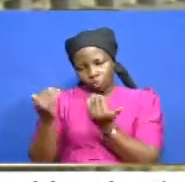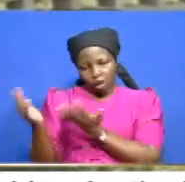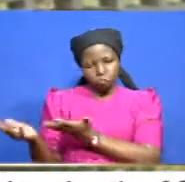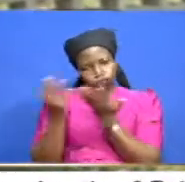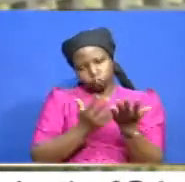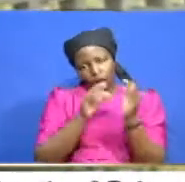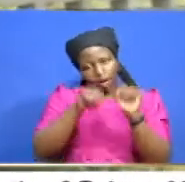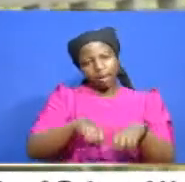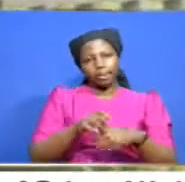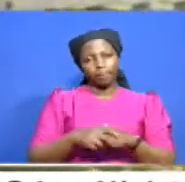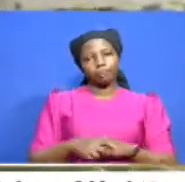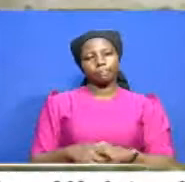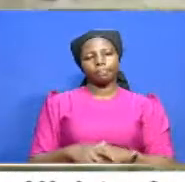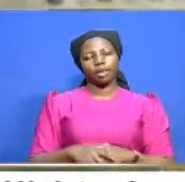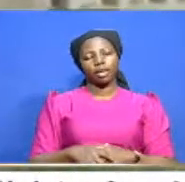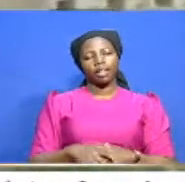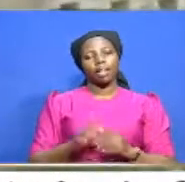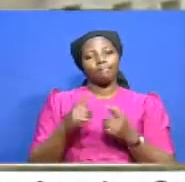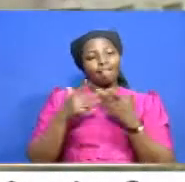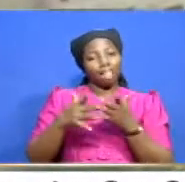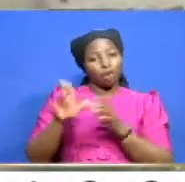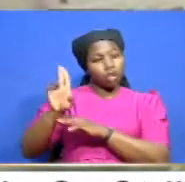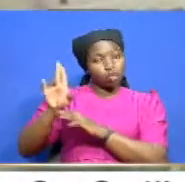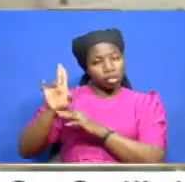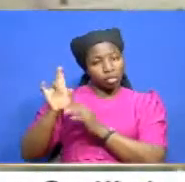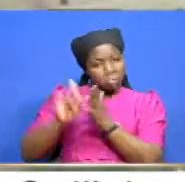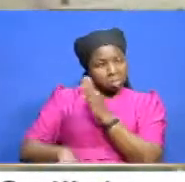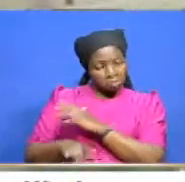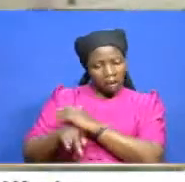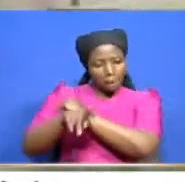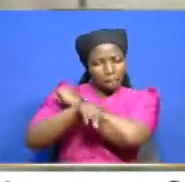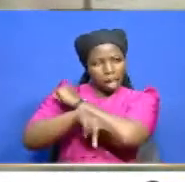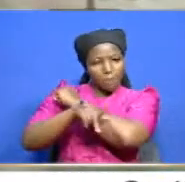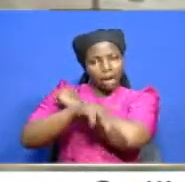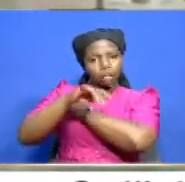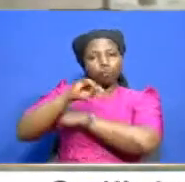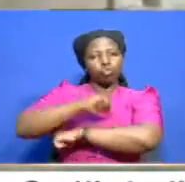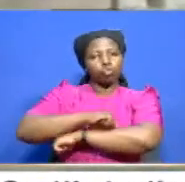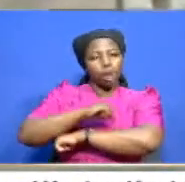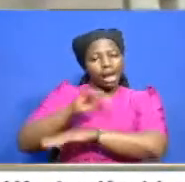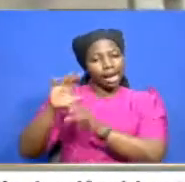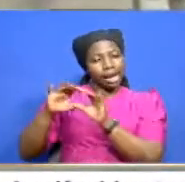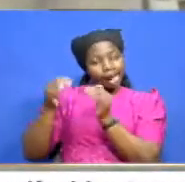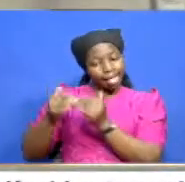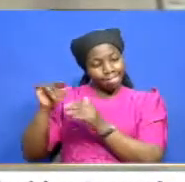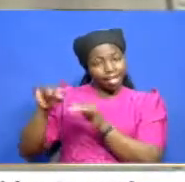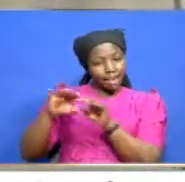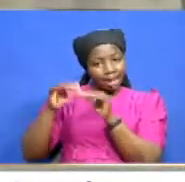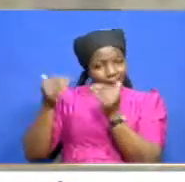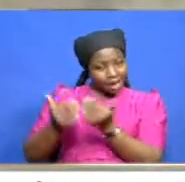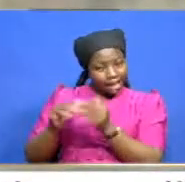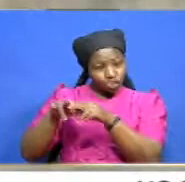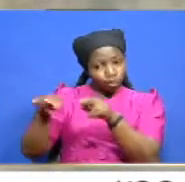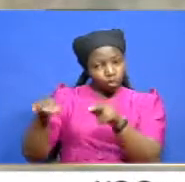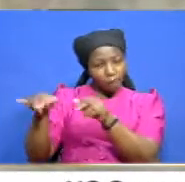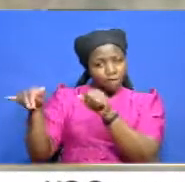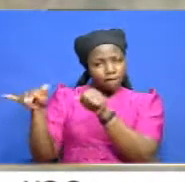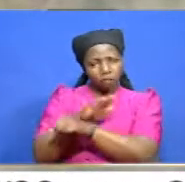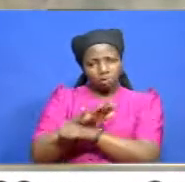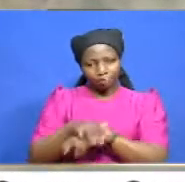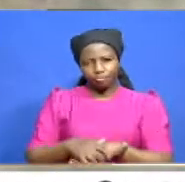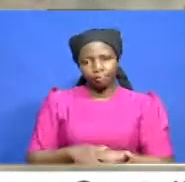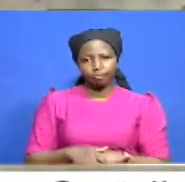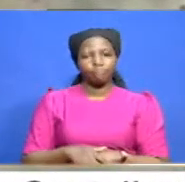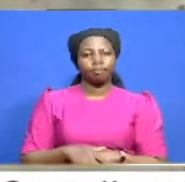But we are using the primary classes up now, and the classes are congested. And so long as we have